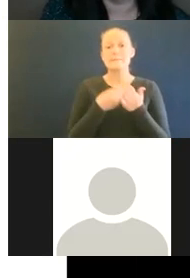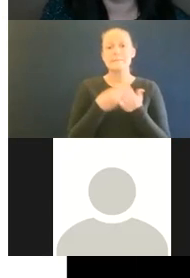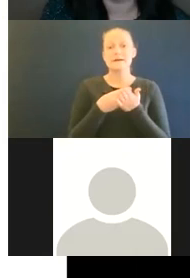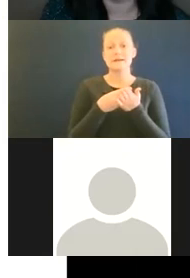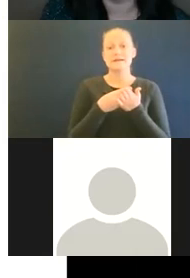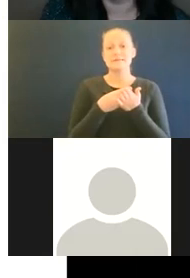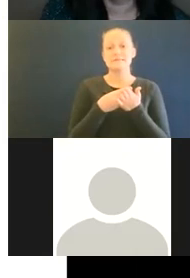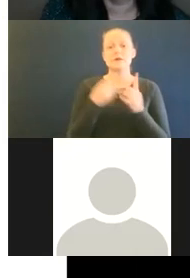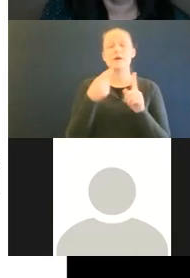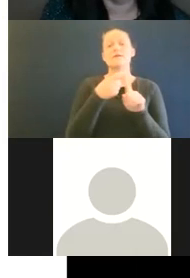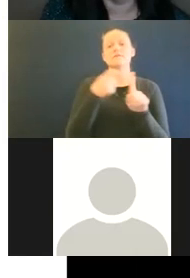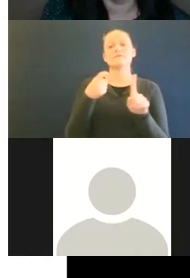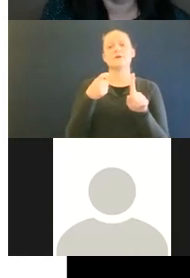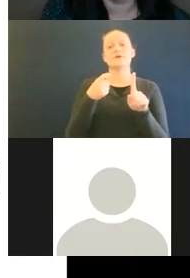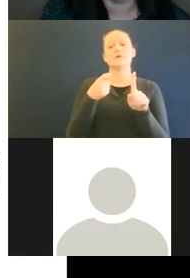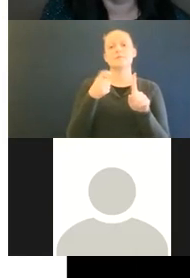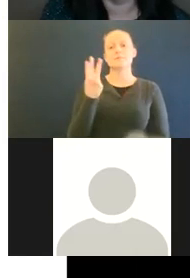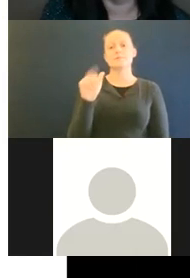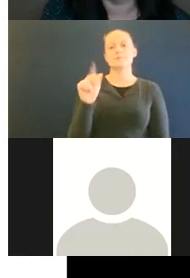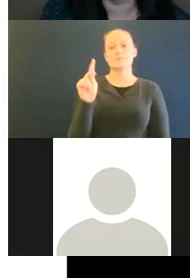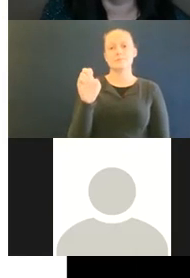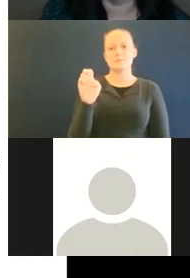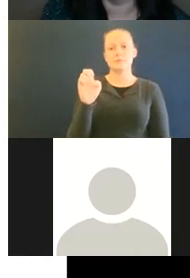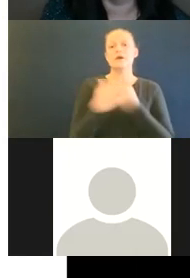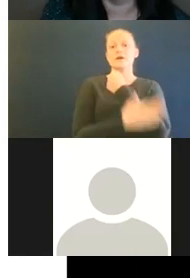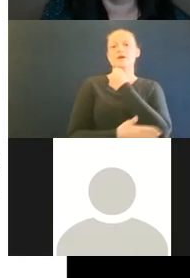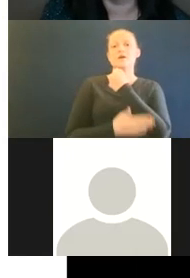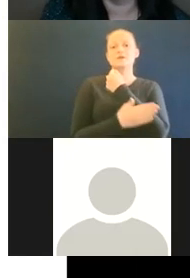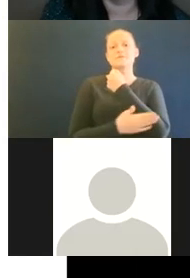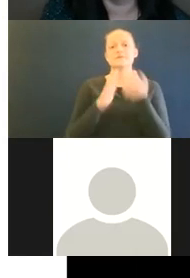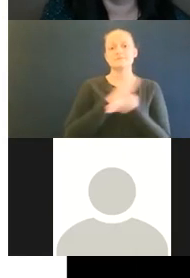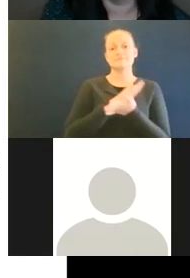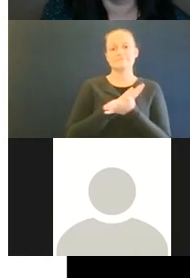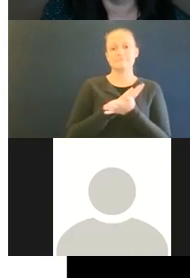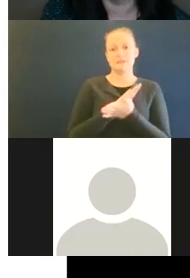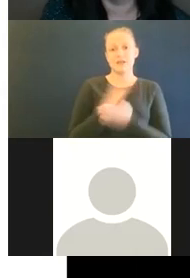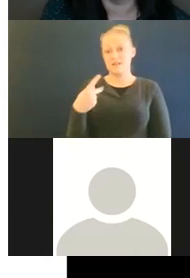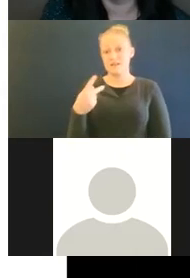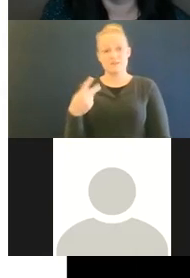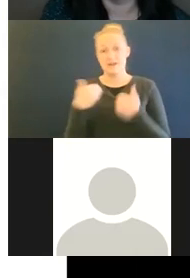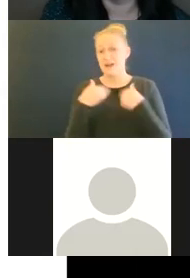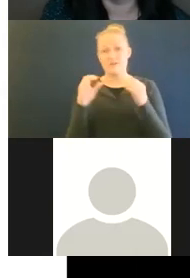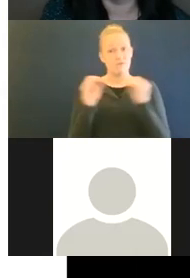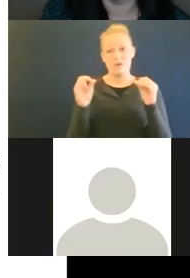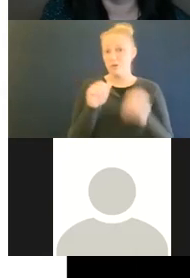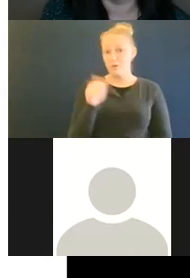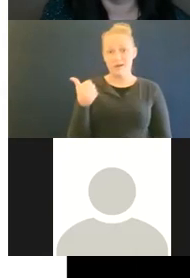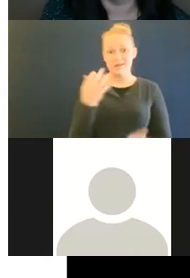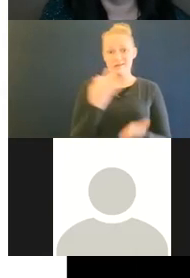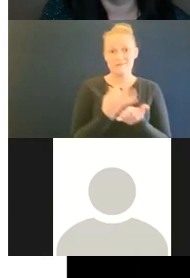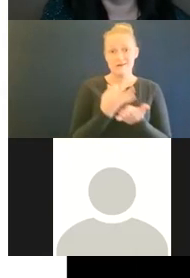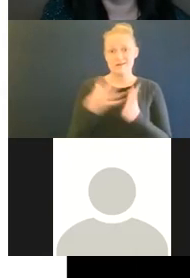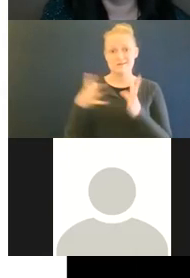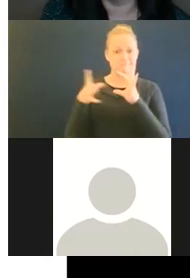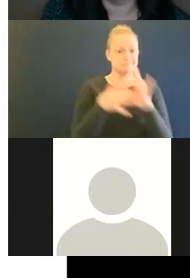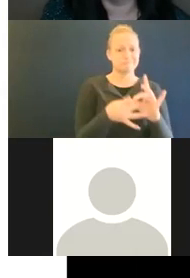American Speech, Language, and Hearing Association, and both Christine and I have no other financial relationships to